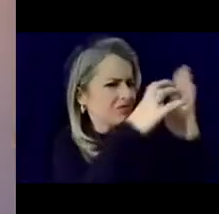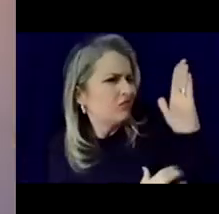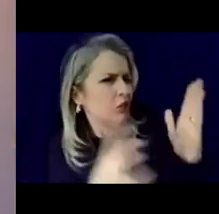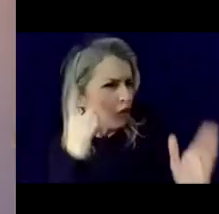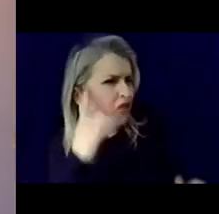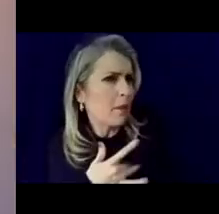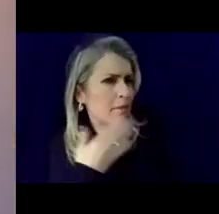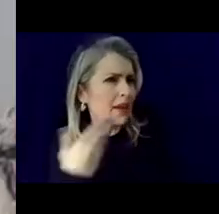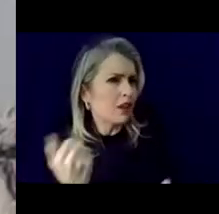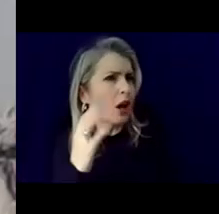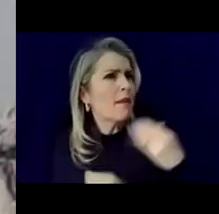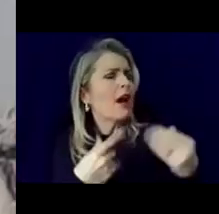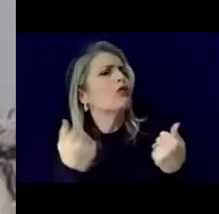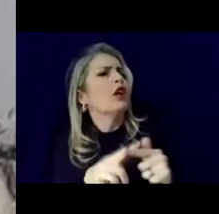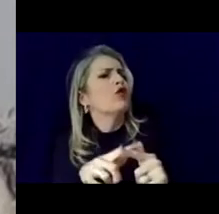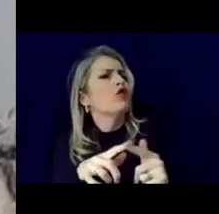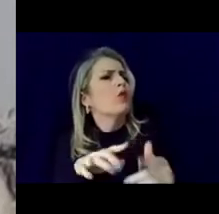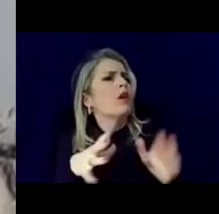off a 20-year-old flow?